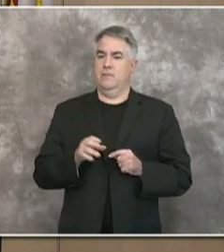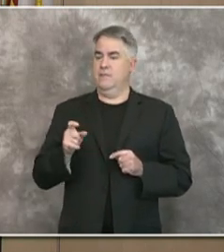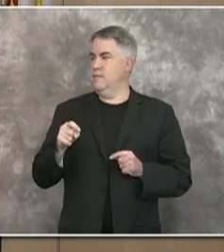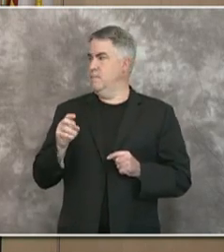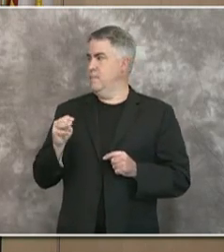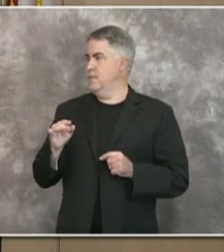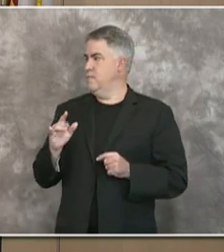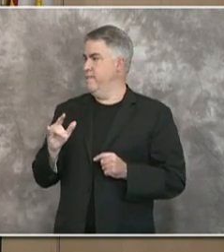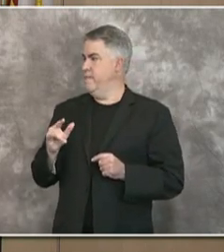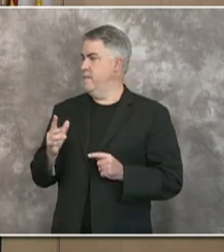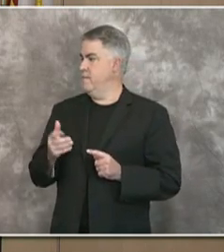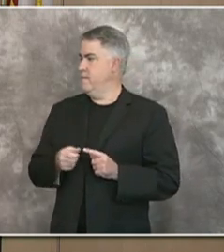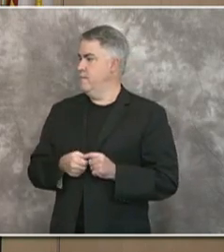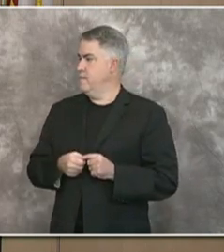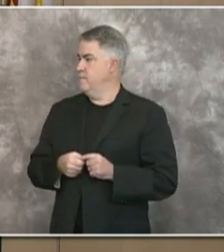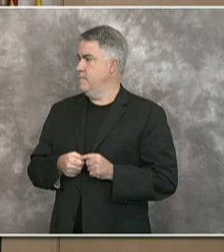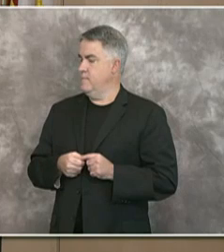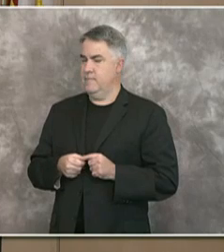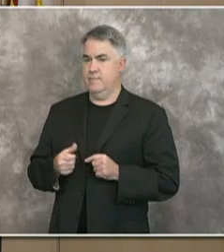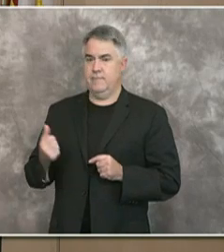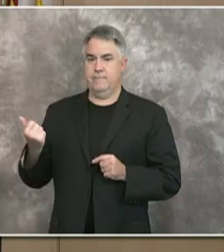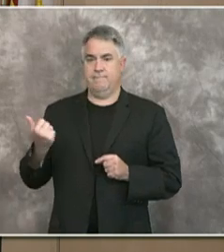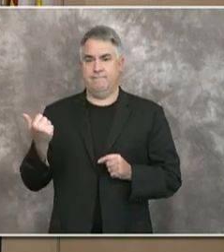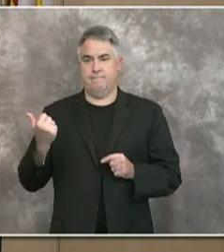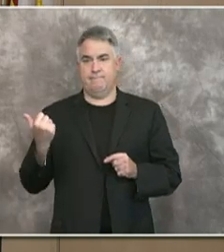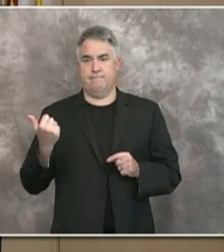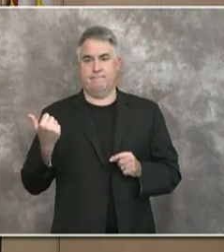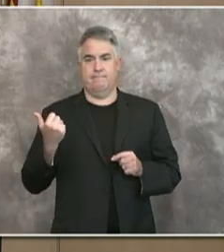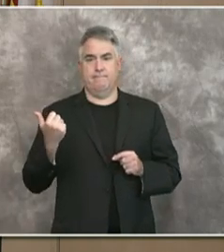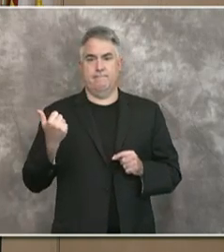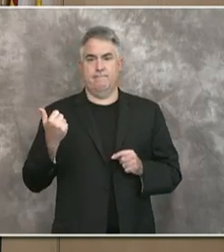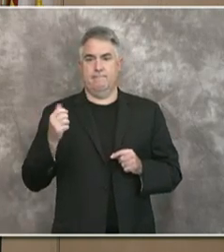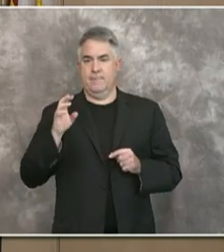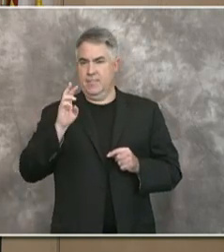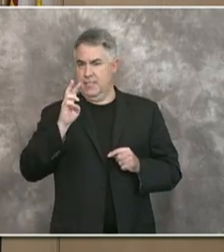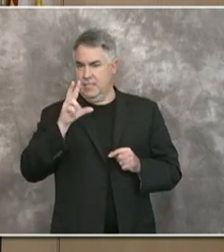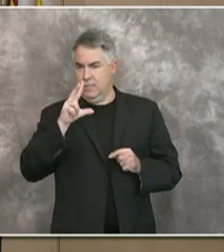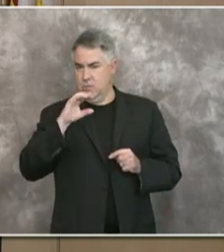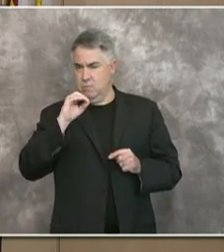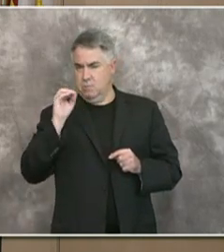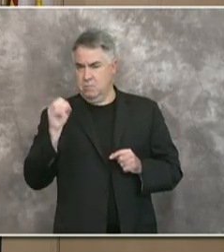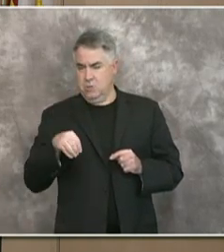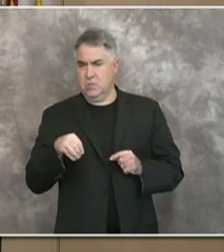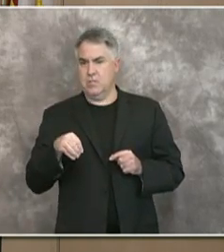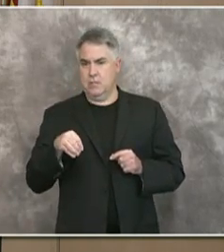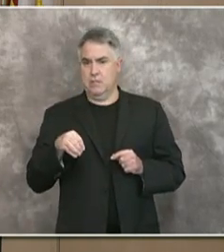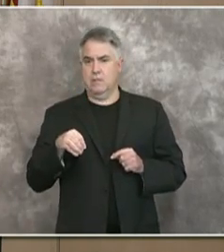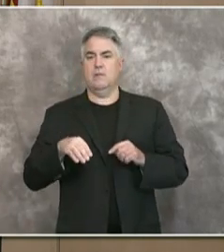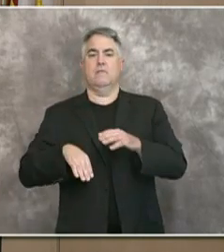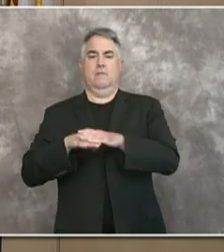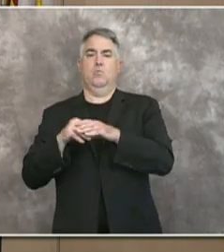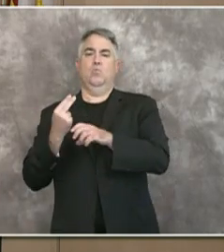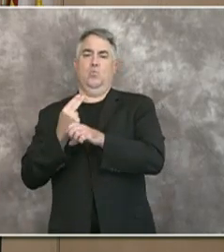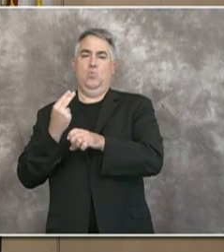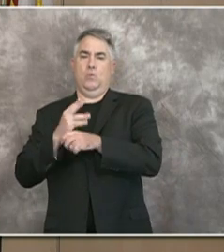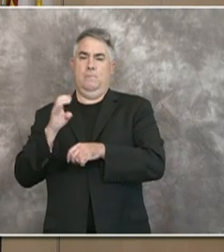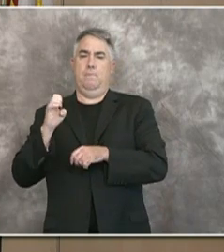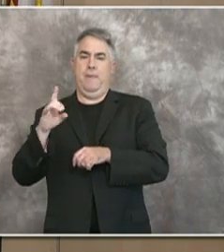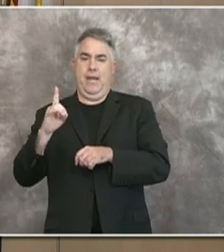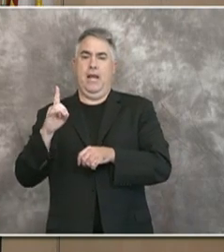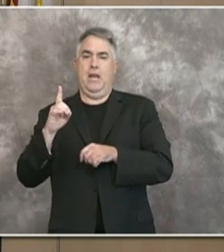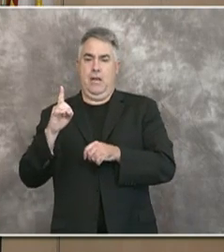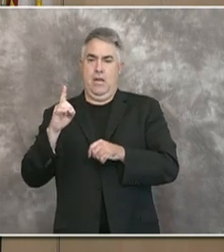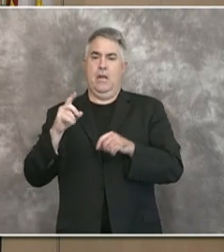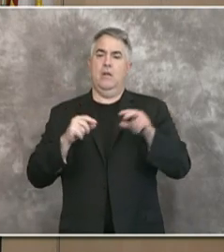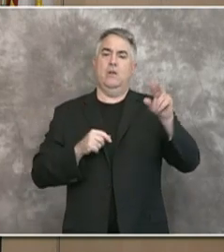3,841, which is 63% of our total capacity, meaning we have 37%